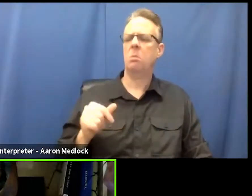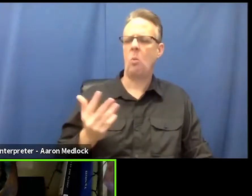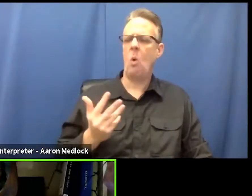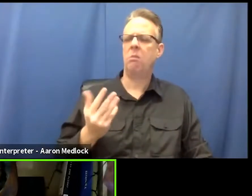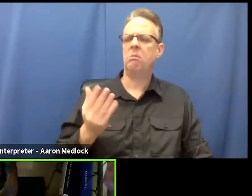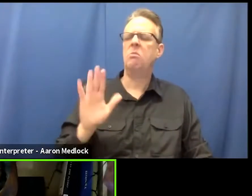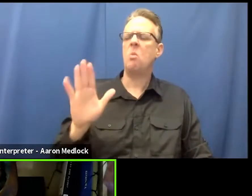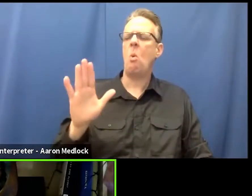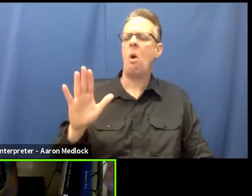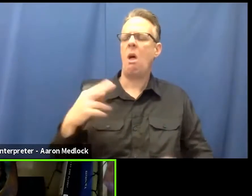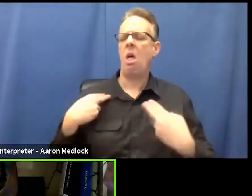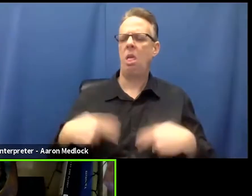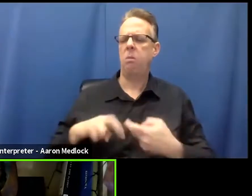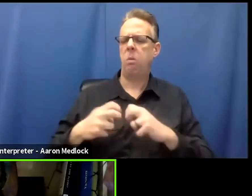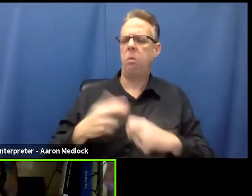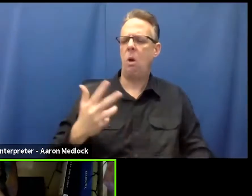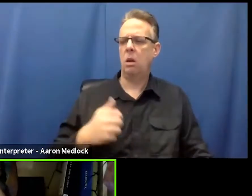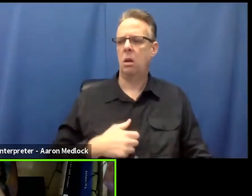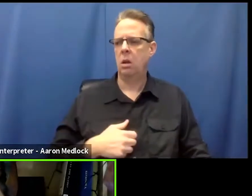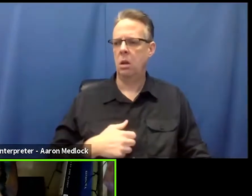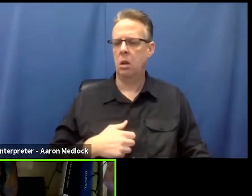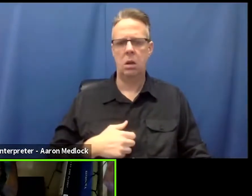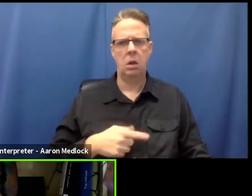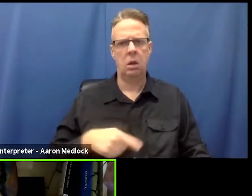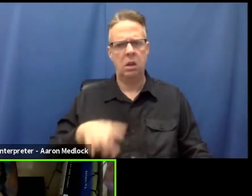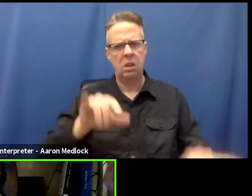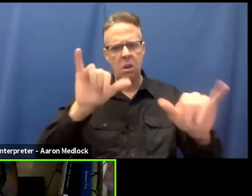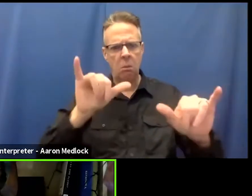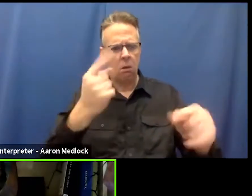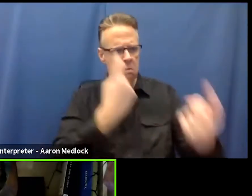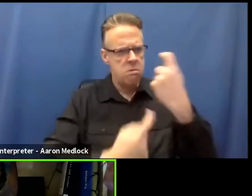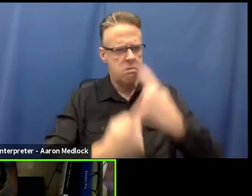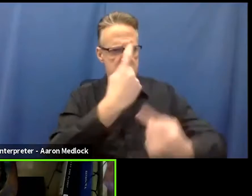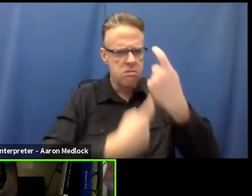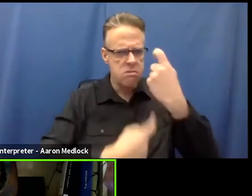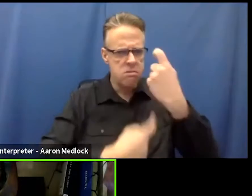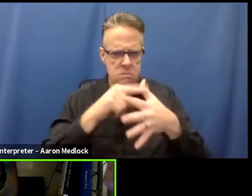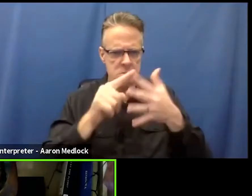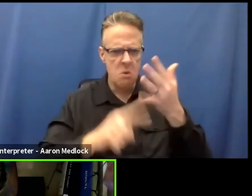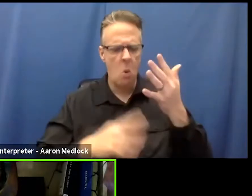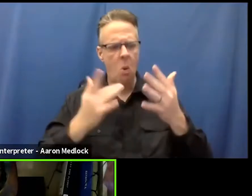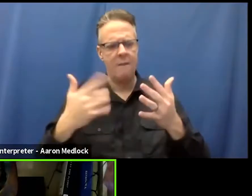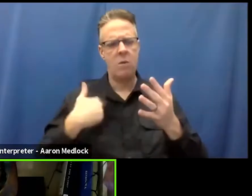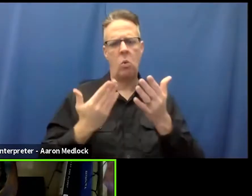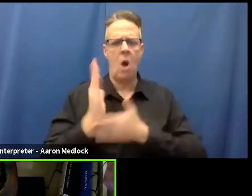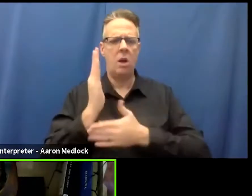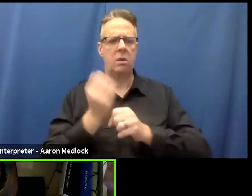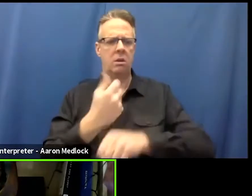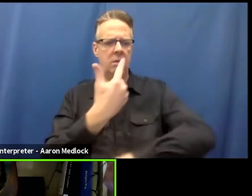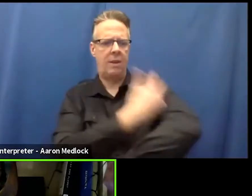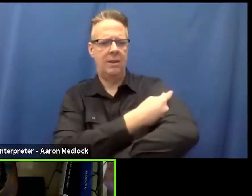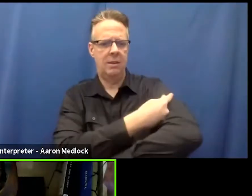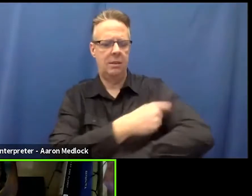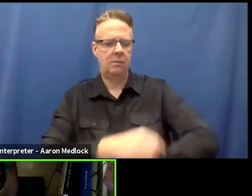health condition? And people being quizzed about, why they're entitled to a vaccine,